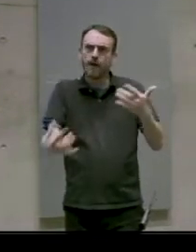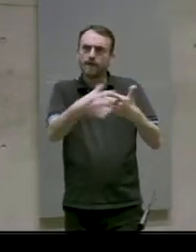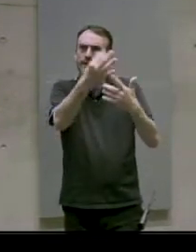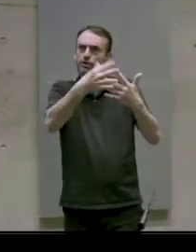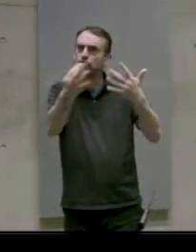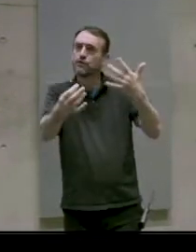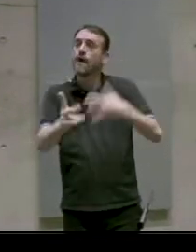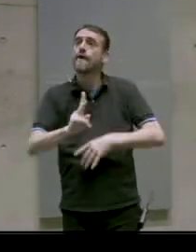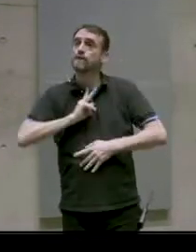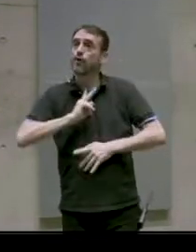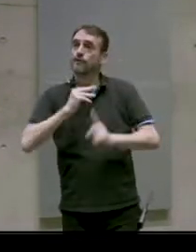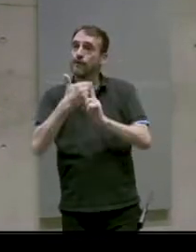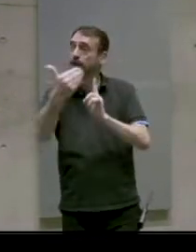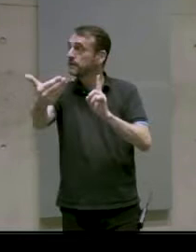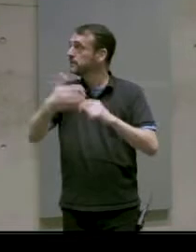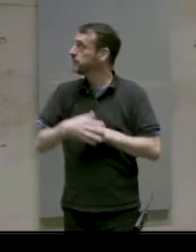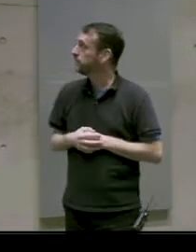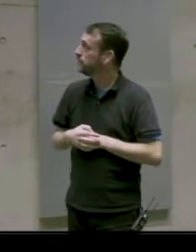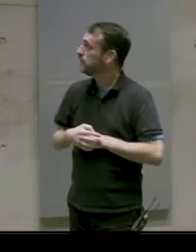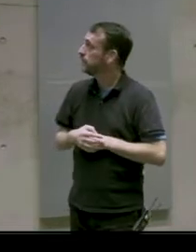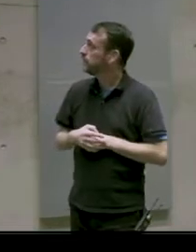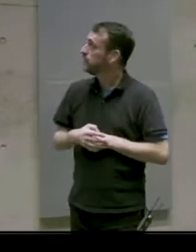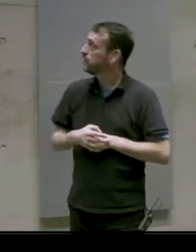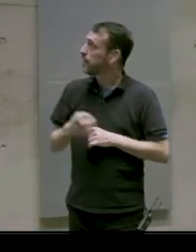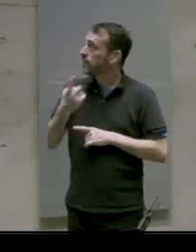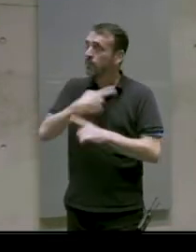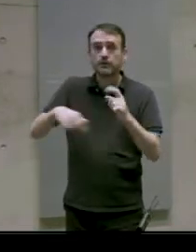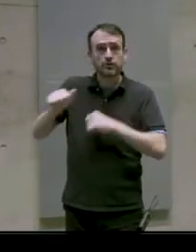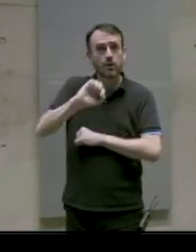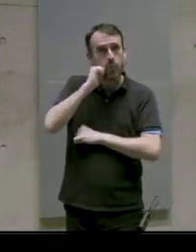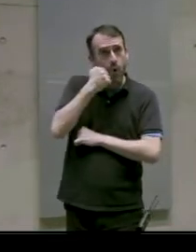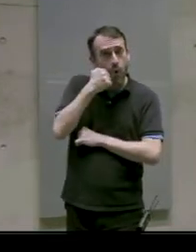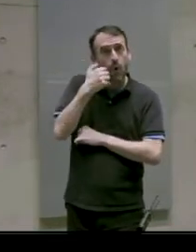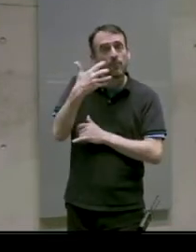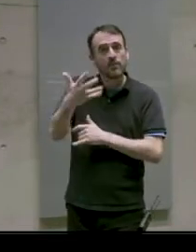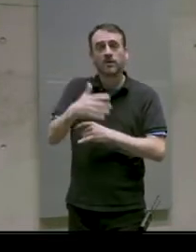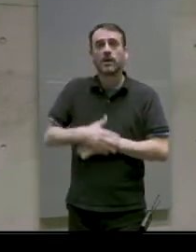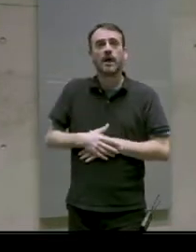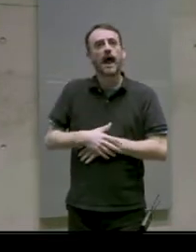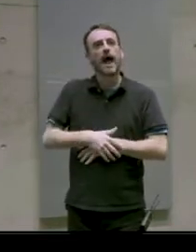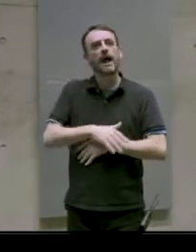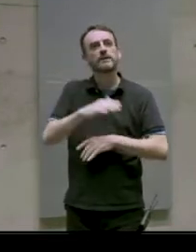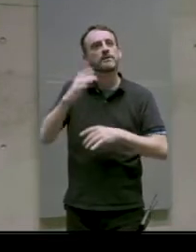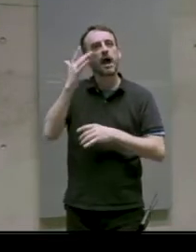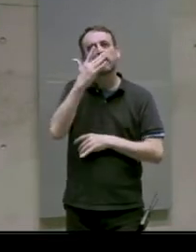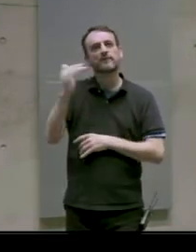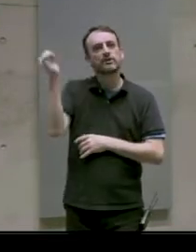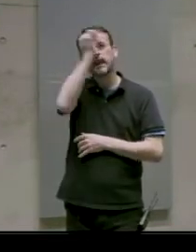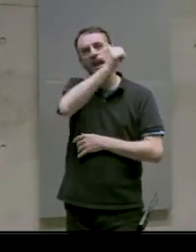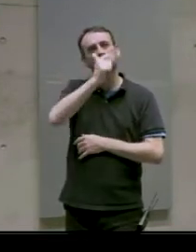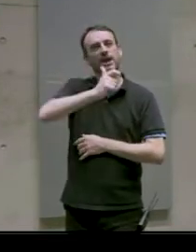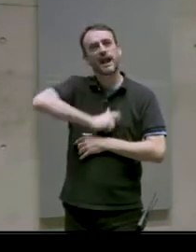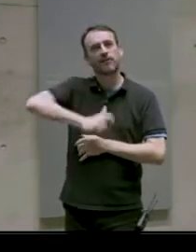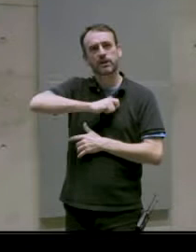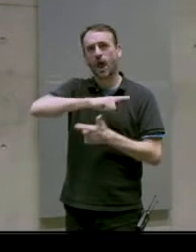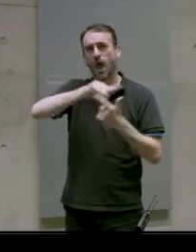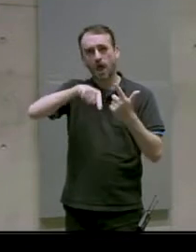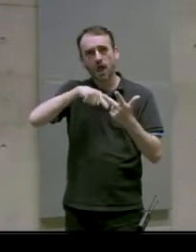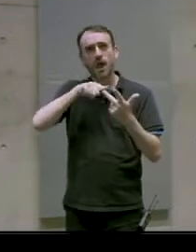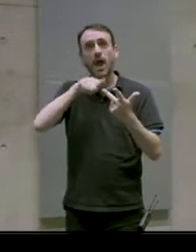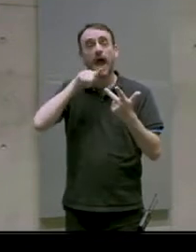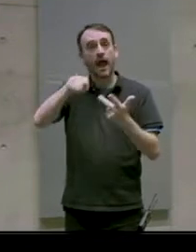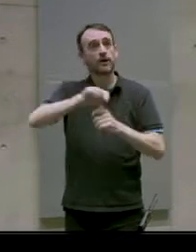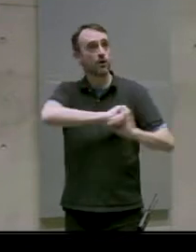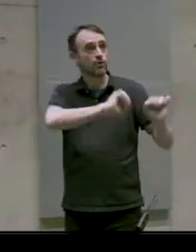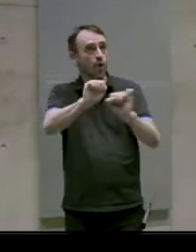voice recognition. Where should we go, Holmes? Let's go to the bedroom. Artificial intelligence characters, and the ability to import your